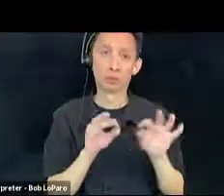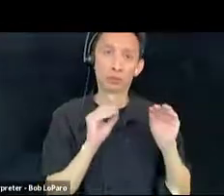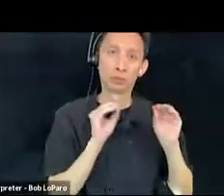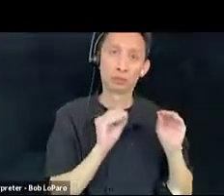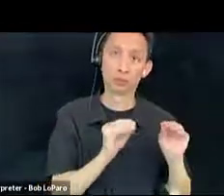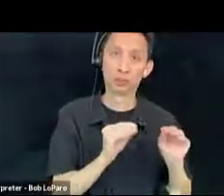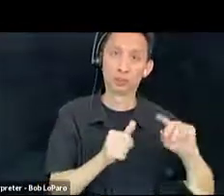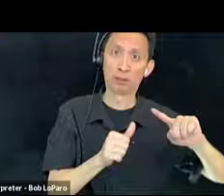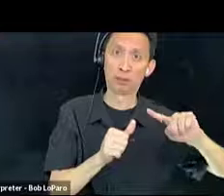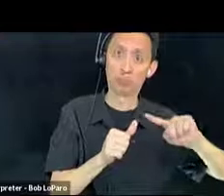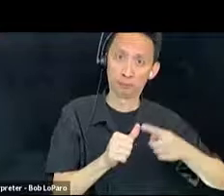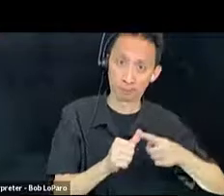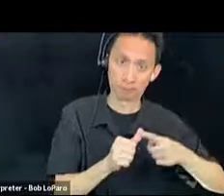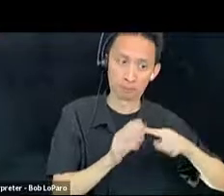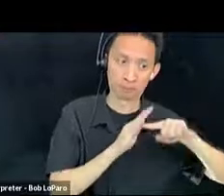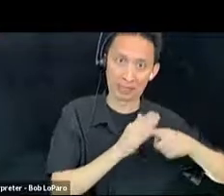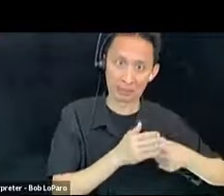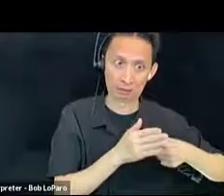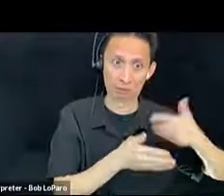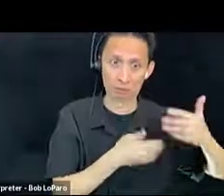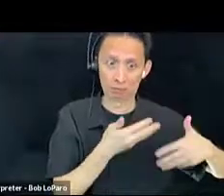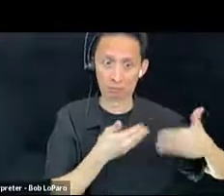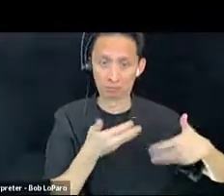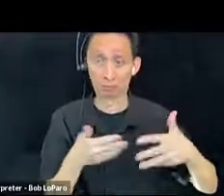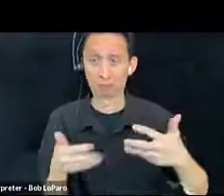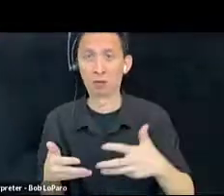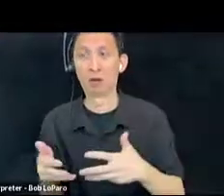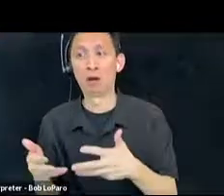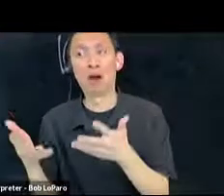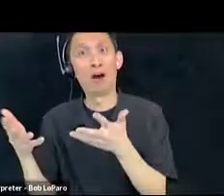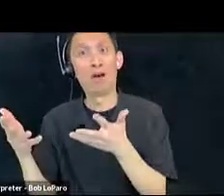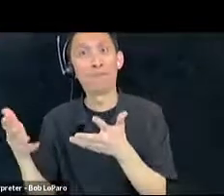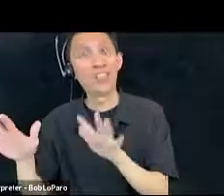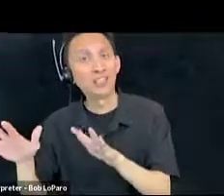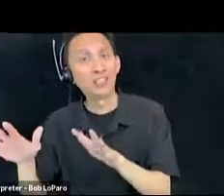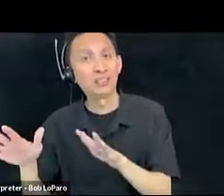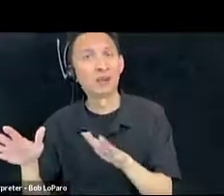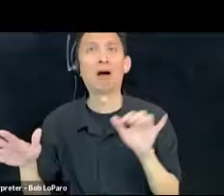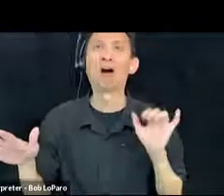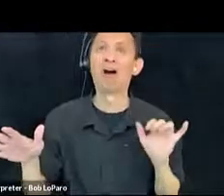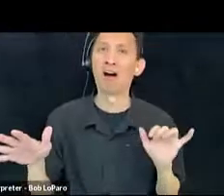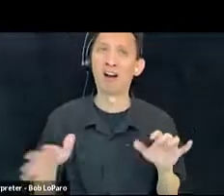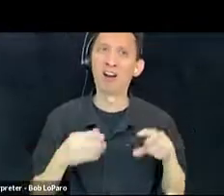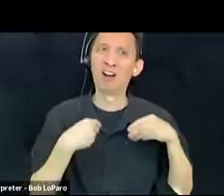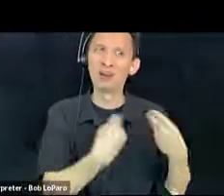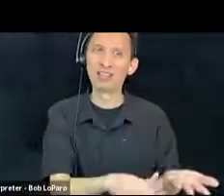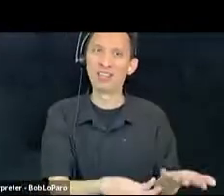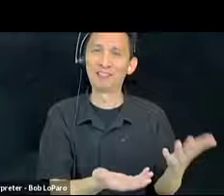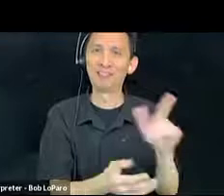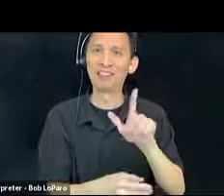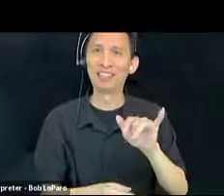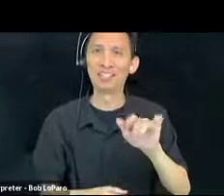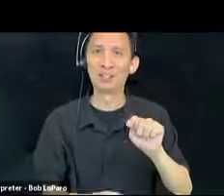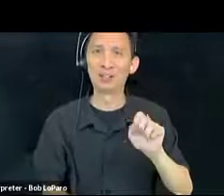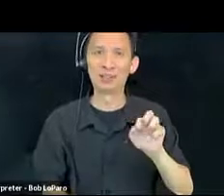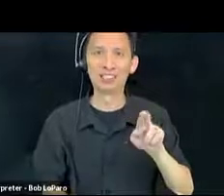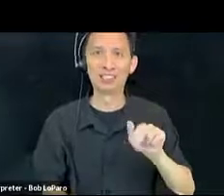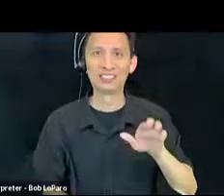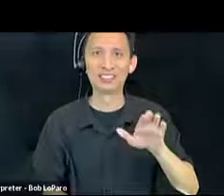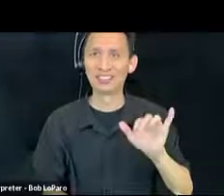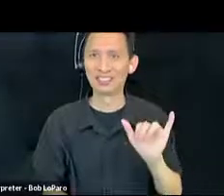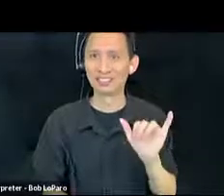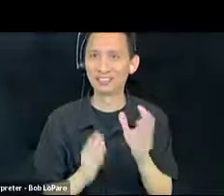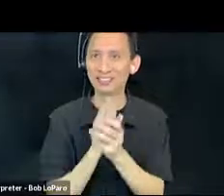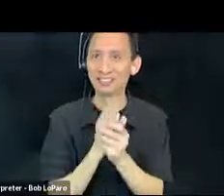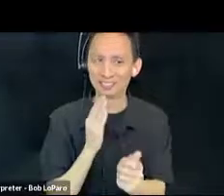We're reinforcing some of those literacy skills. We're giving the child information about what's happening and it's happening within their